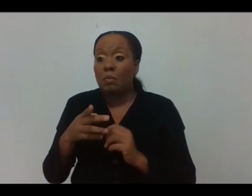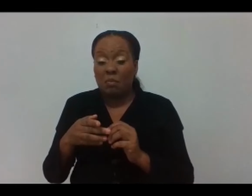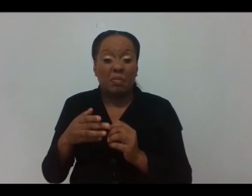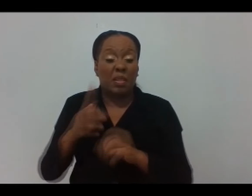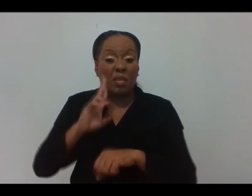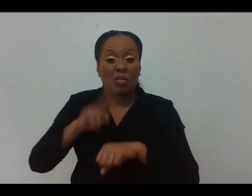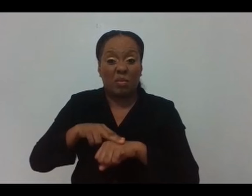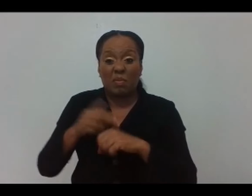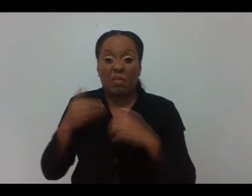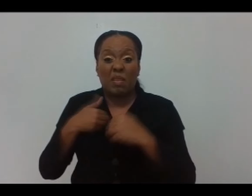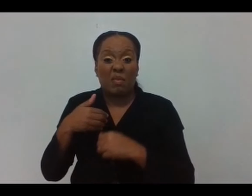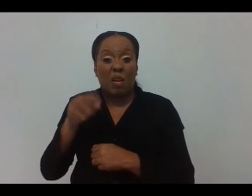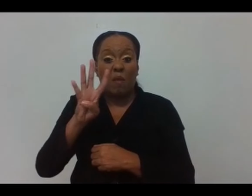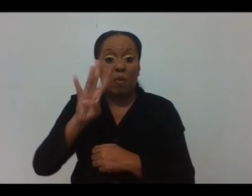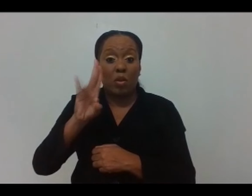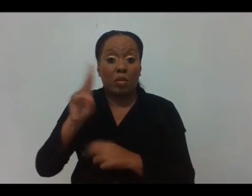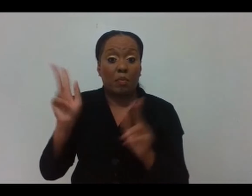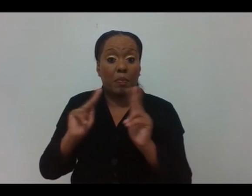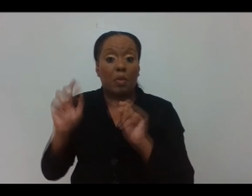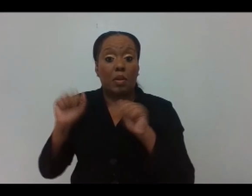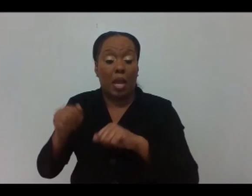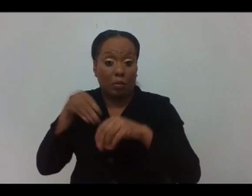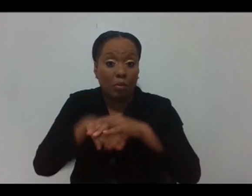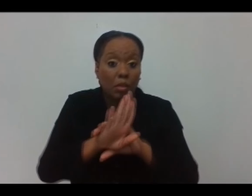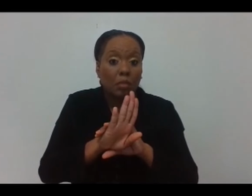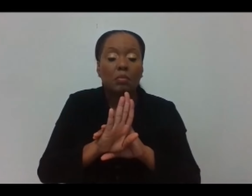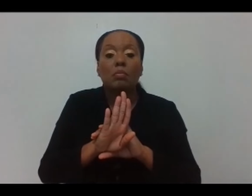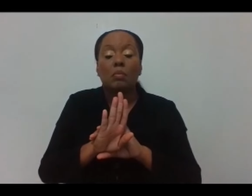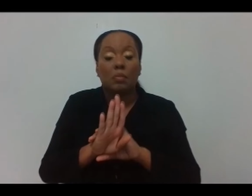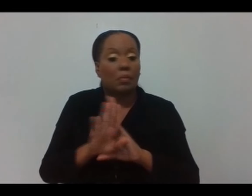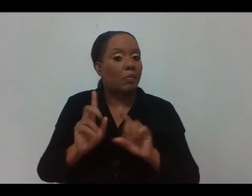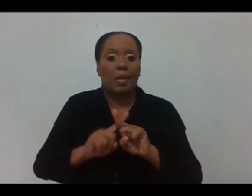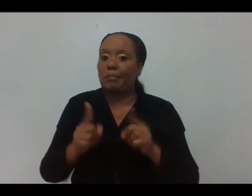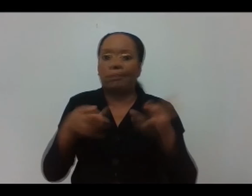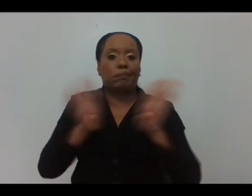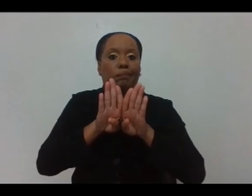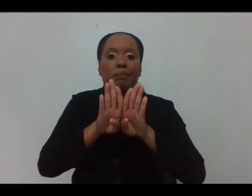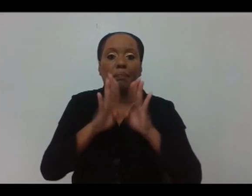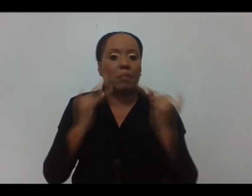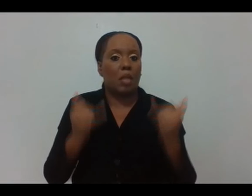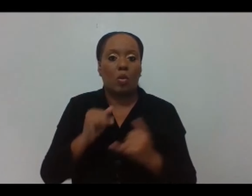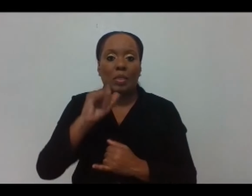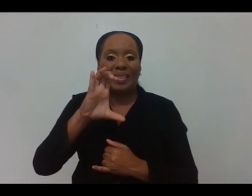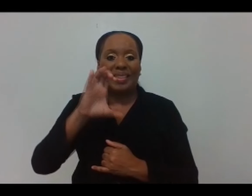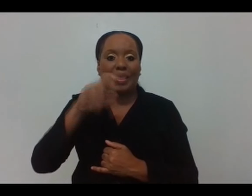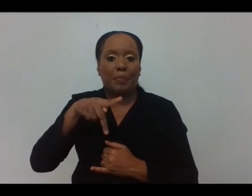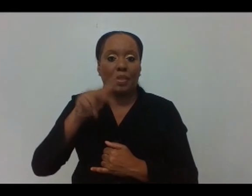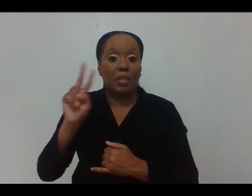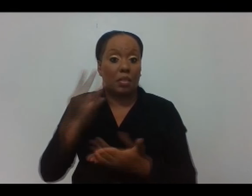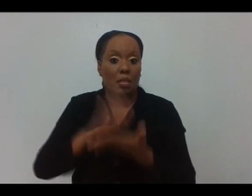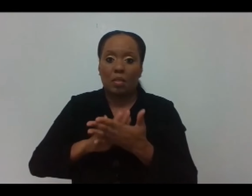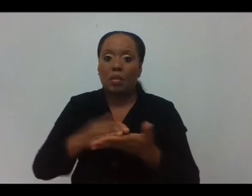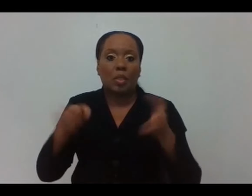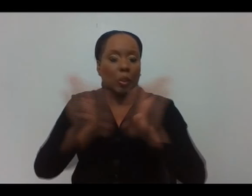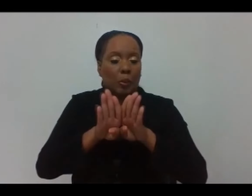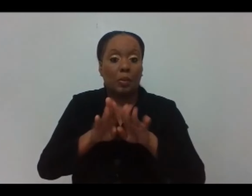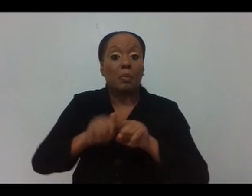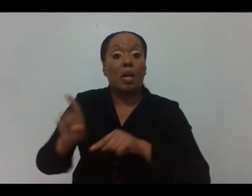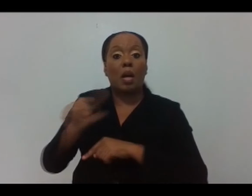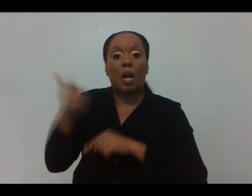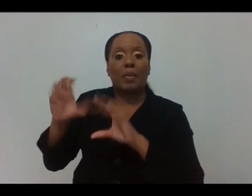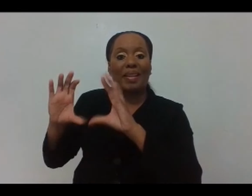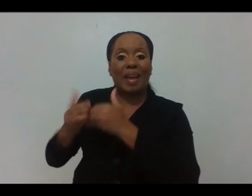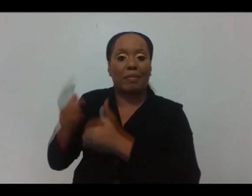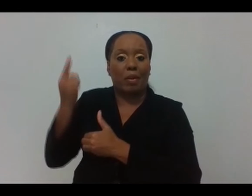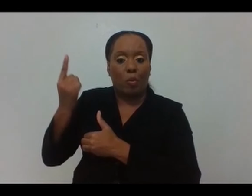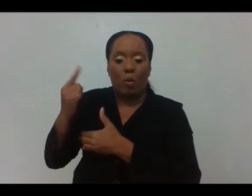people. But for those who are normally serviced by the Corajampari shelter, the other Category 1 shelters in the surrounding areas are the